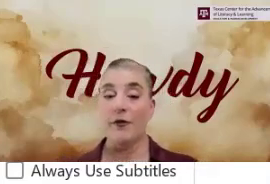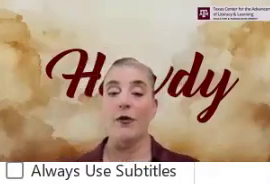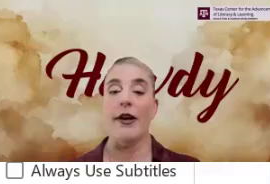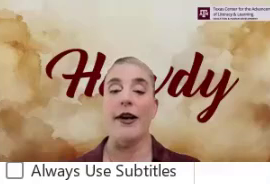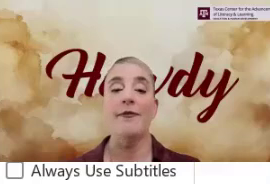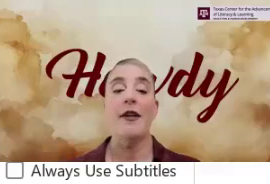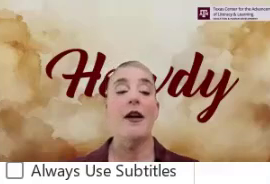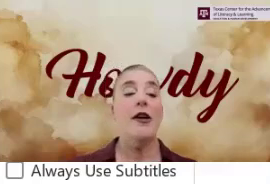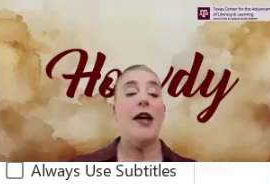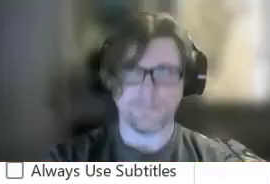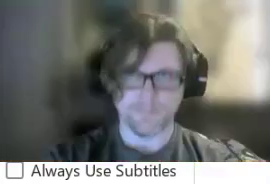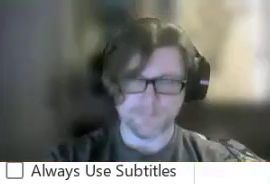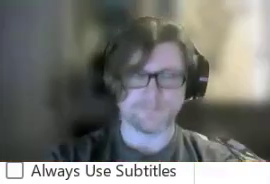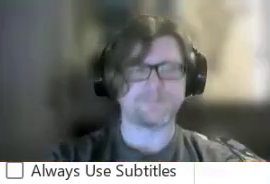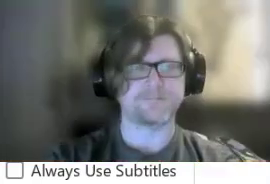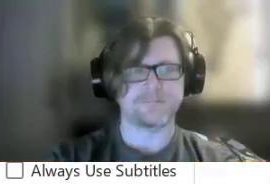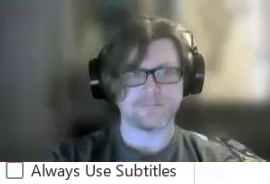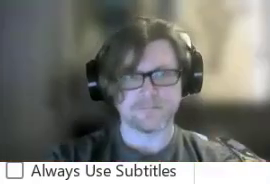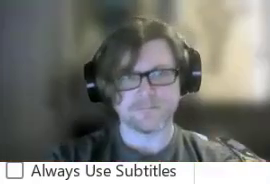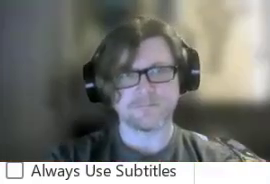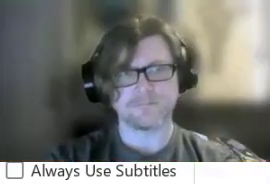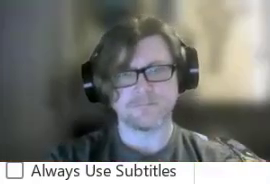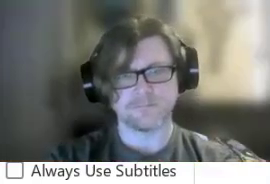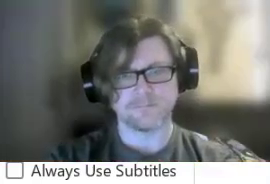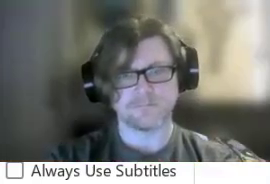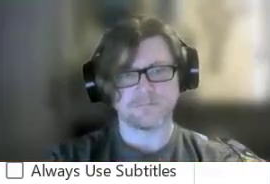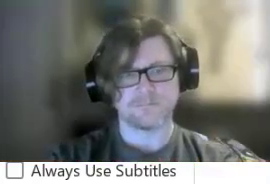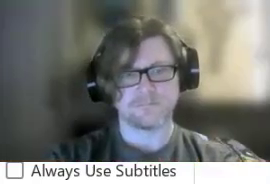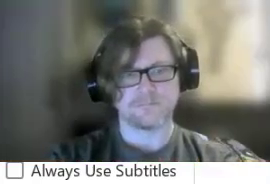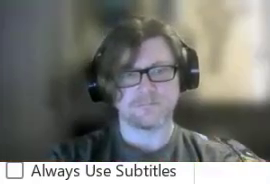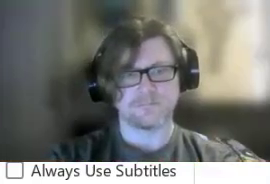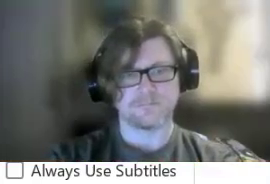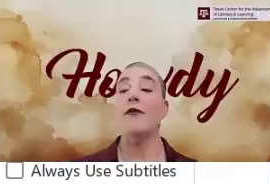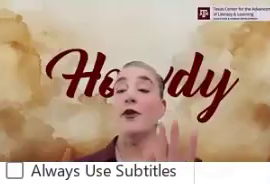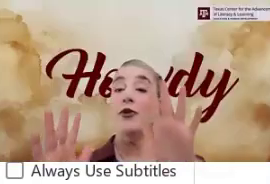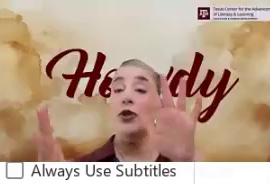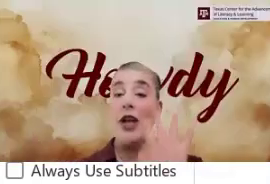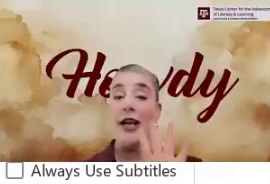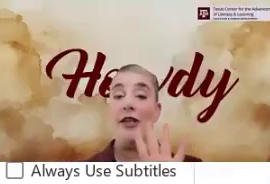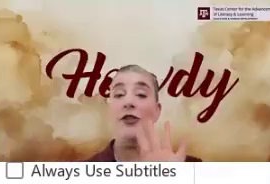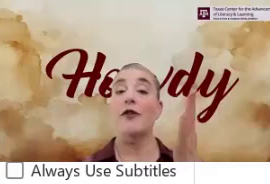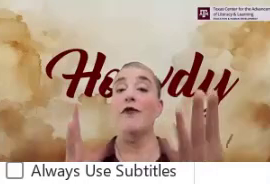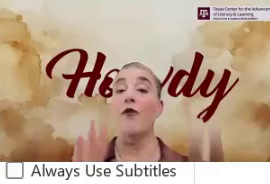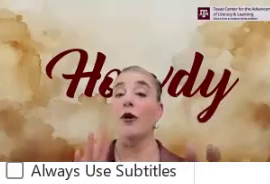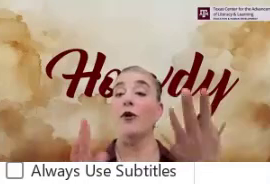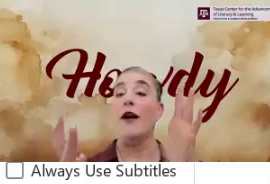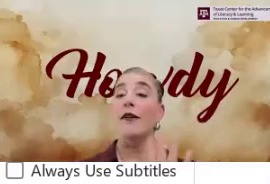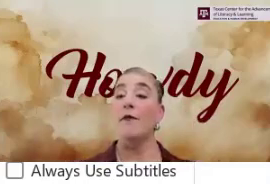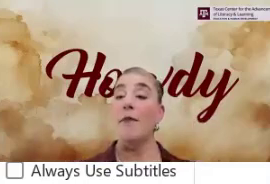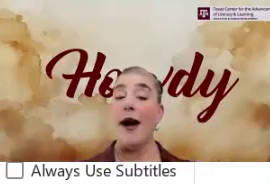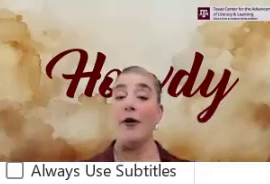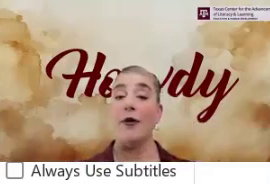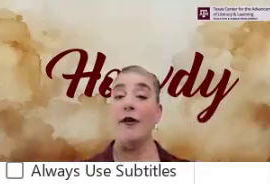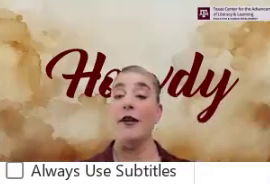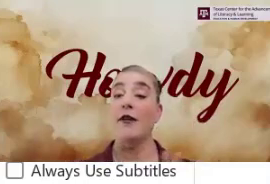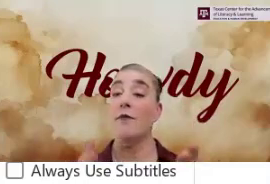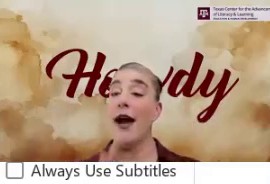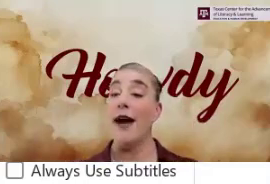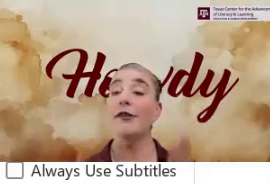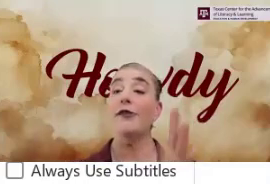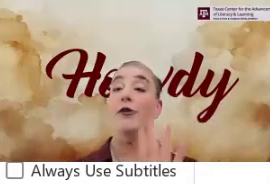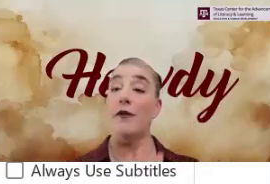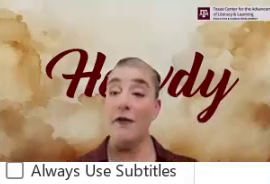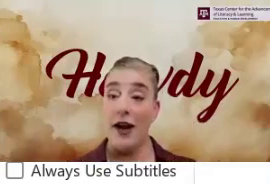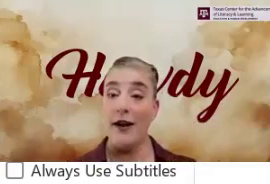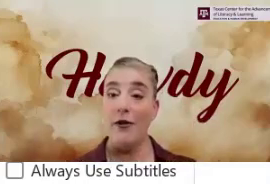bold, okay? Okay. And we also want to remember that if you change the foreground and the background and